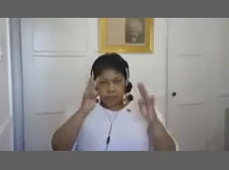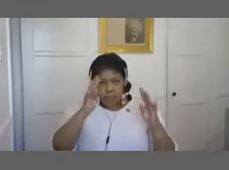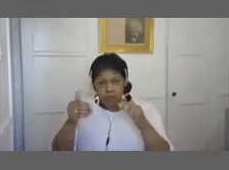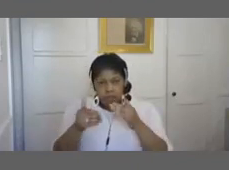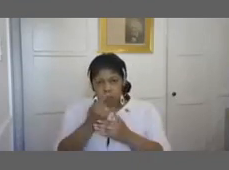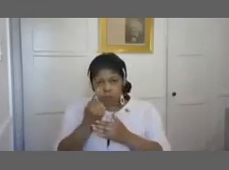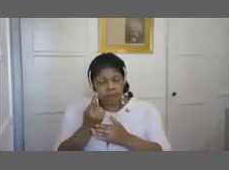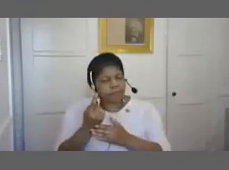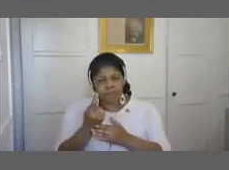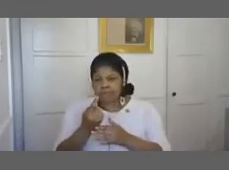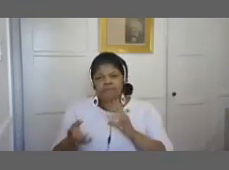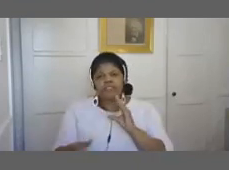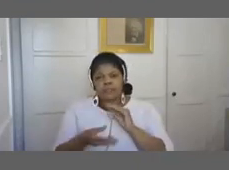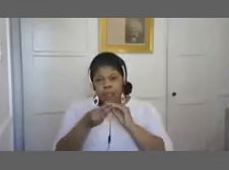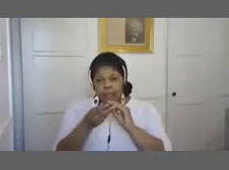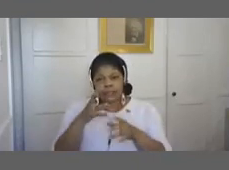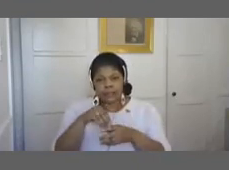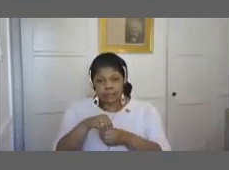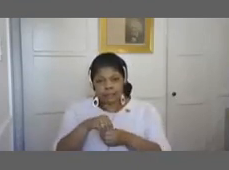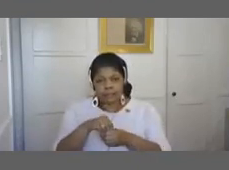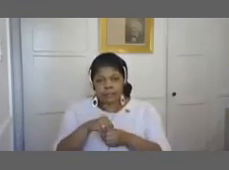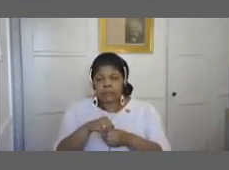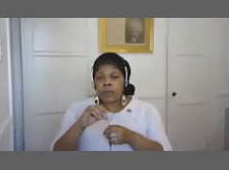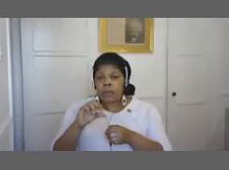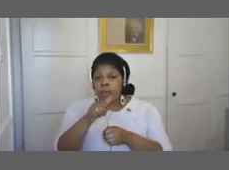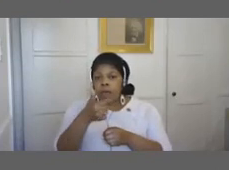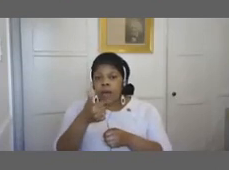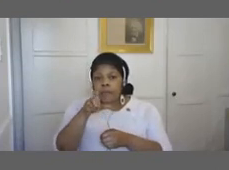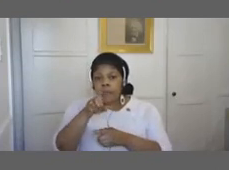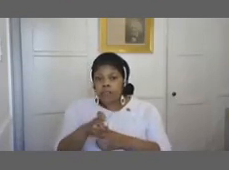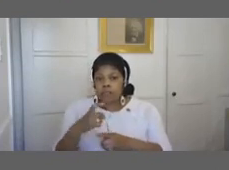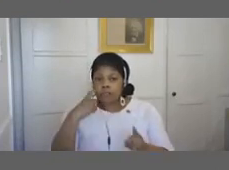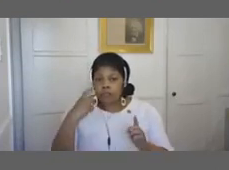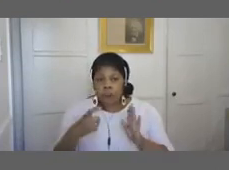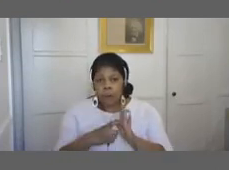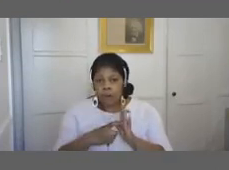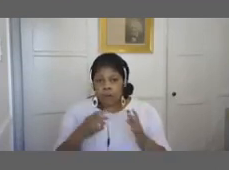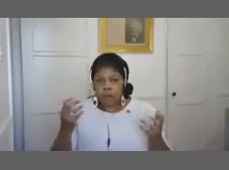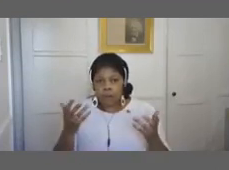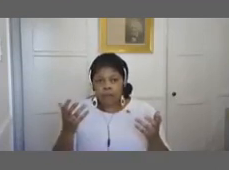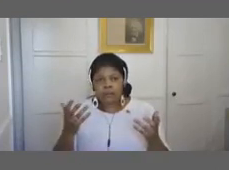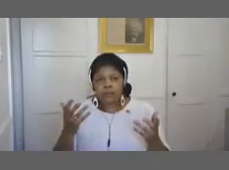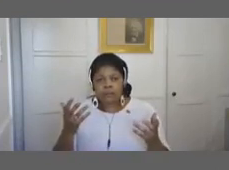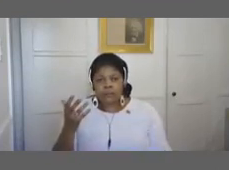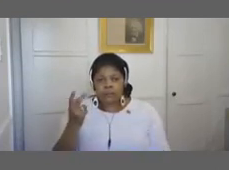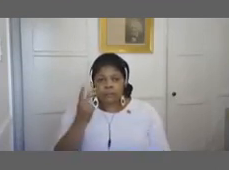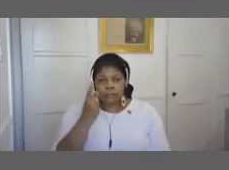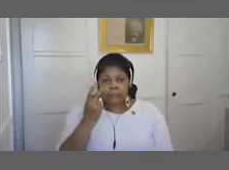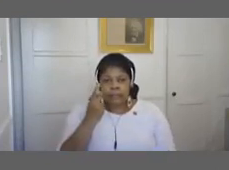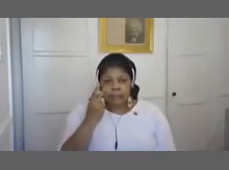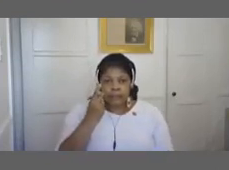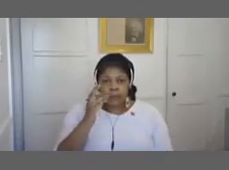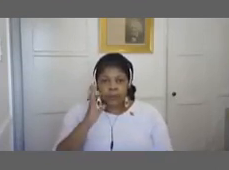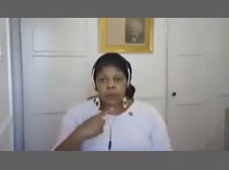this one. Another thing that you should take note of is that we'll be getting to this a little in just a few